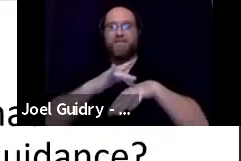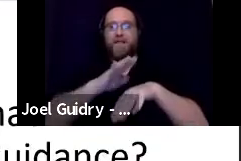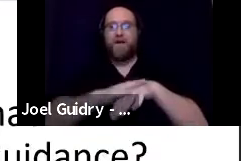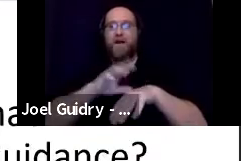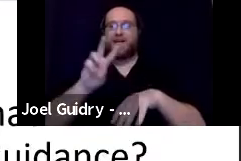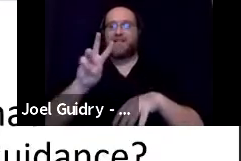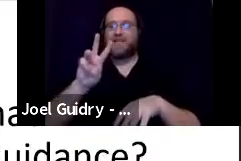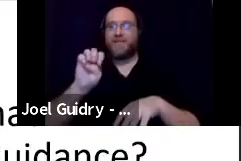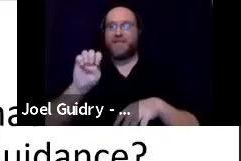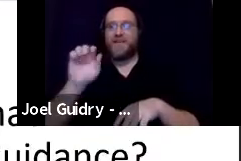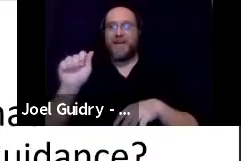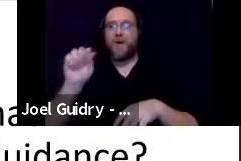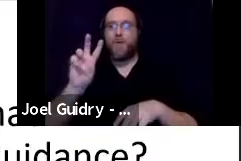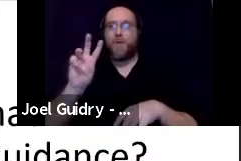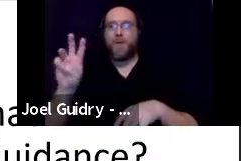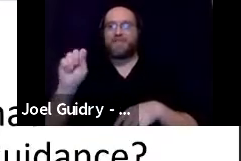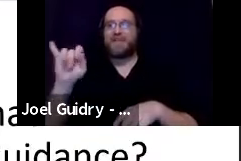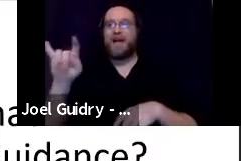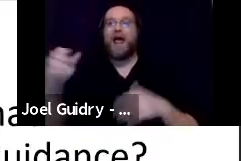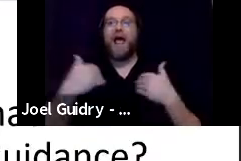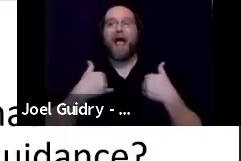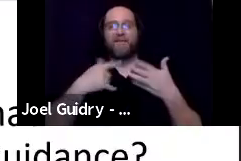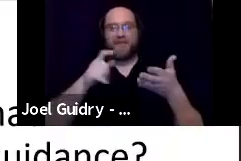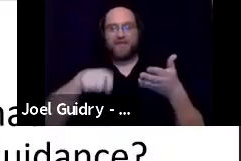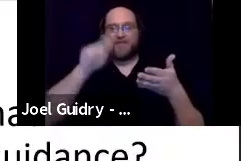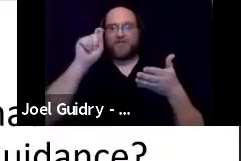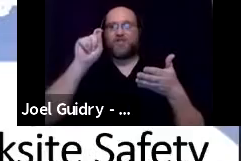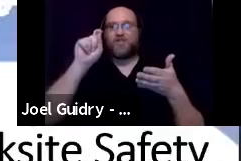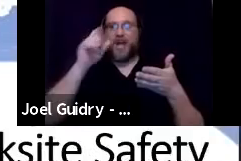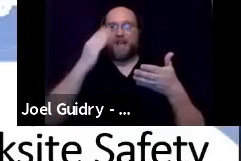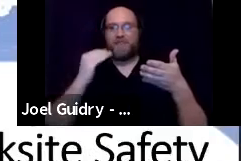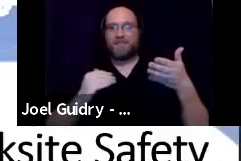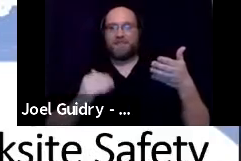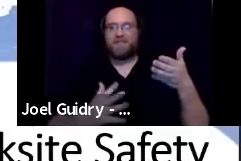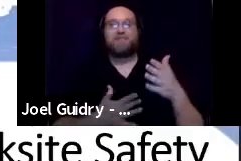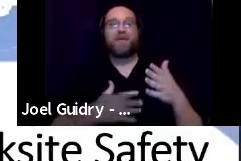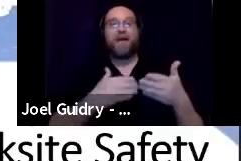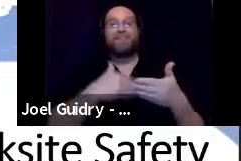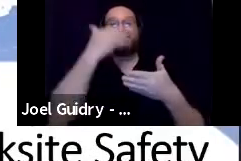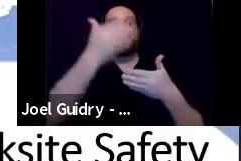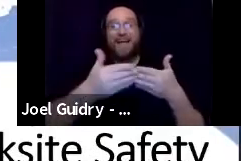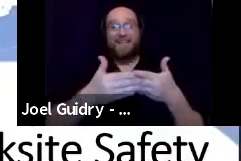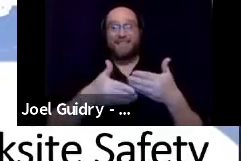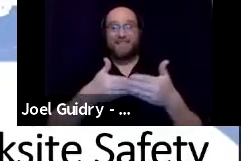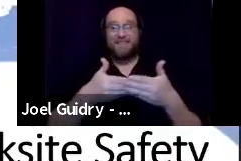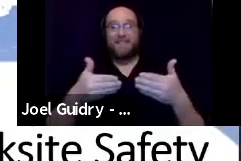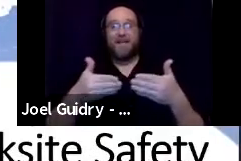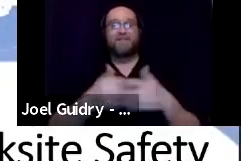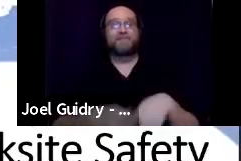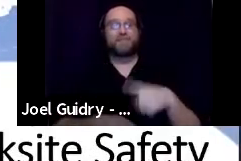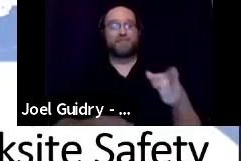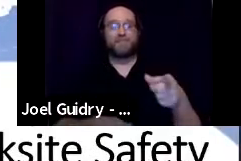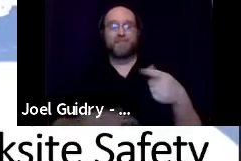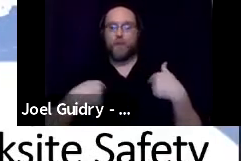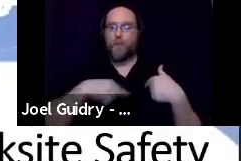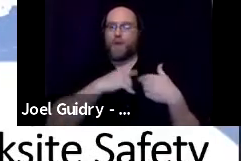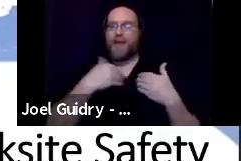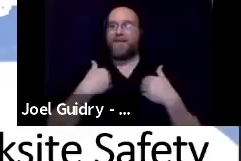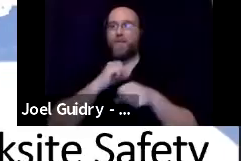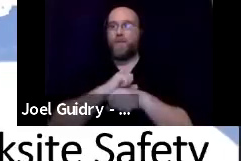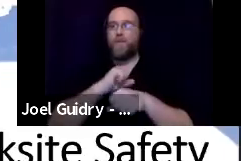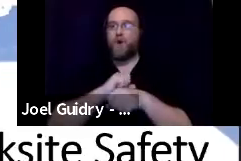is a checklist. So if you can go to the next slide. So we have a worksite safety